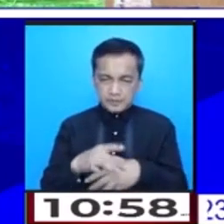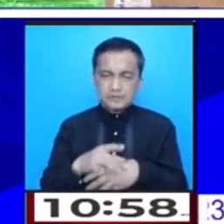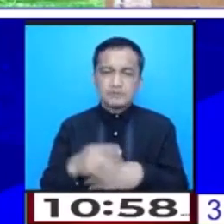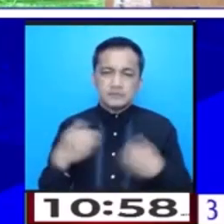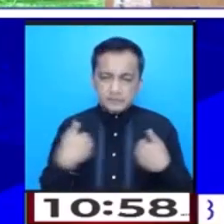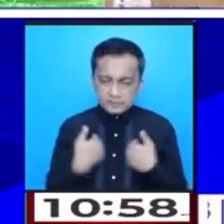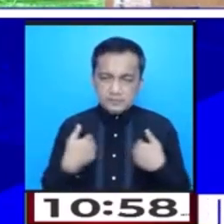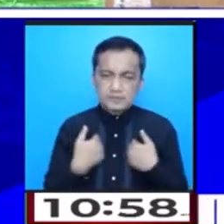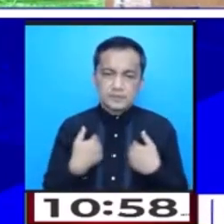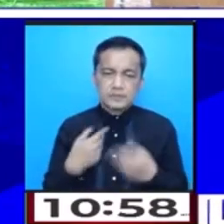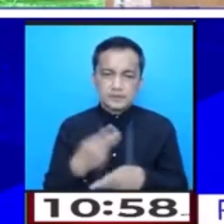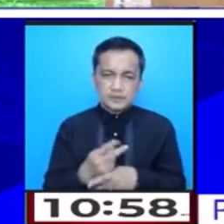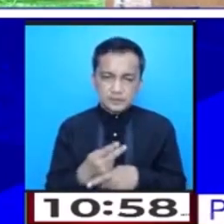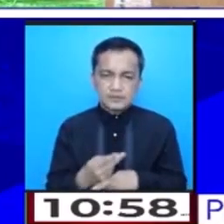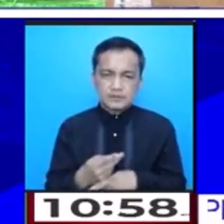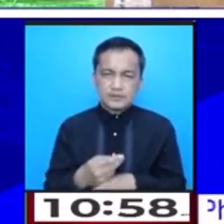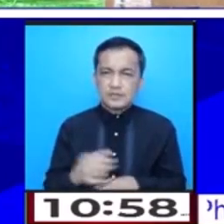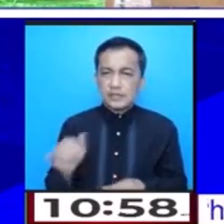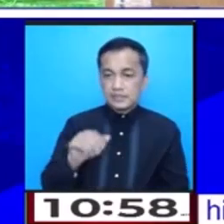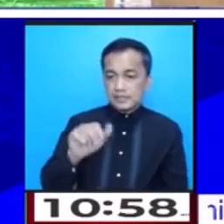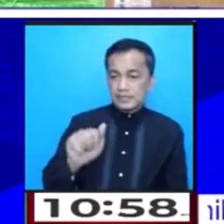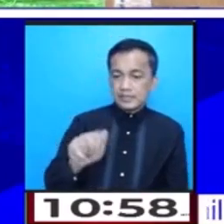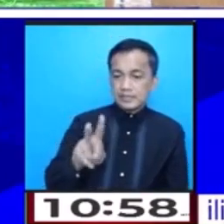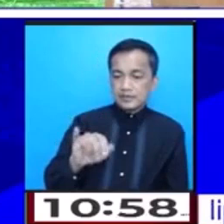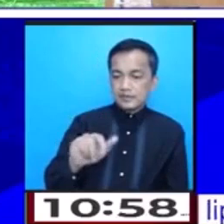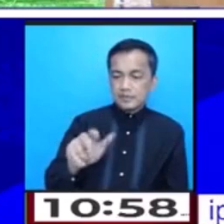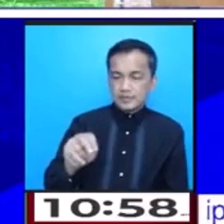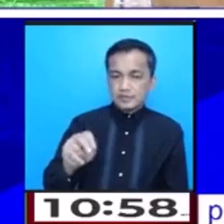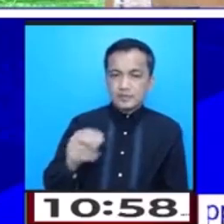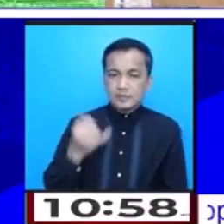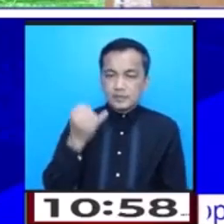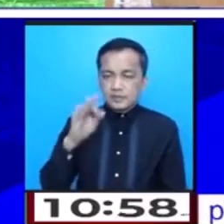to the avian flu and influenza